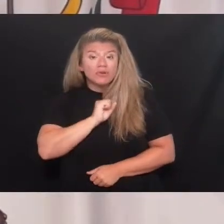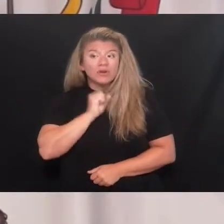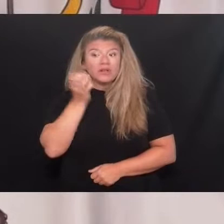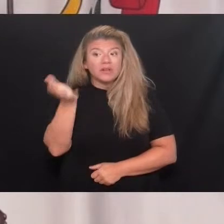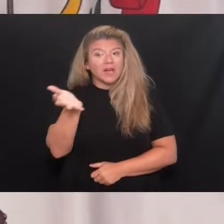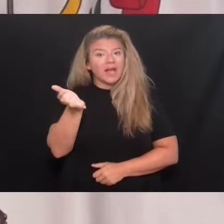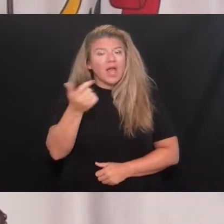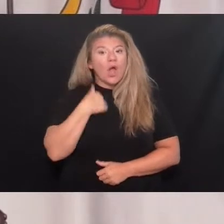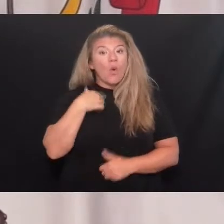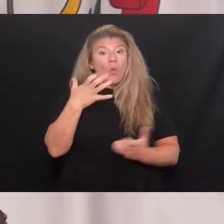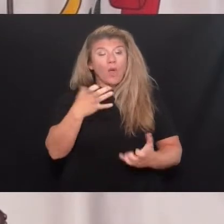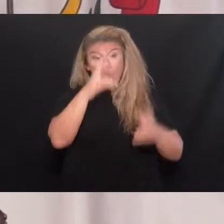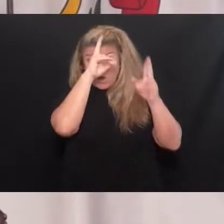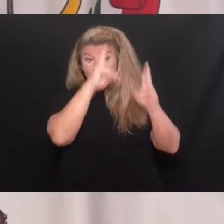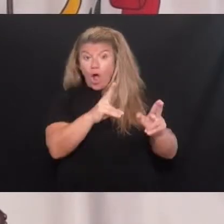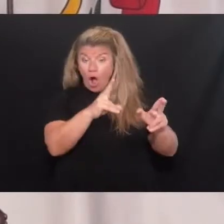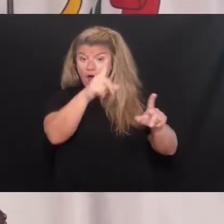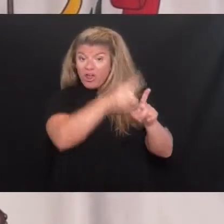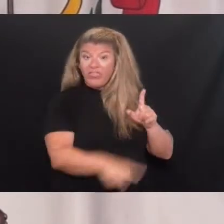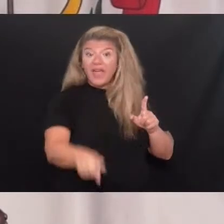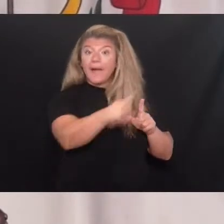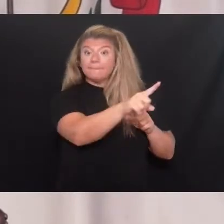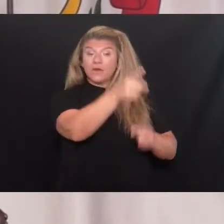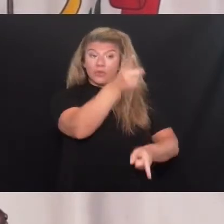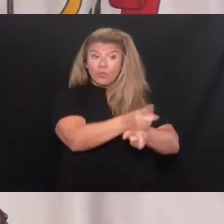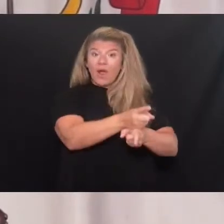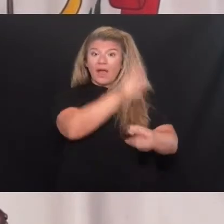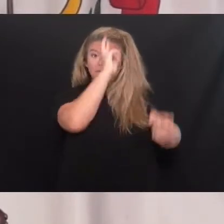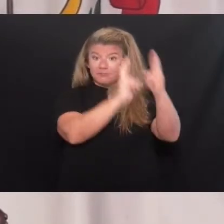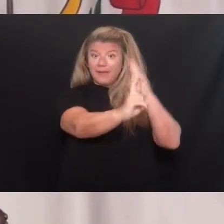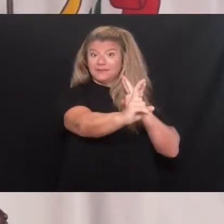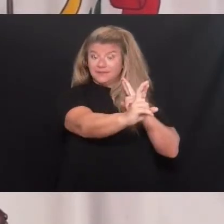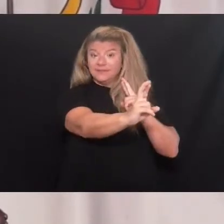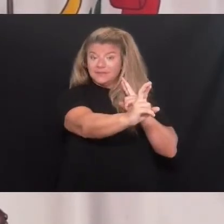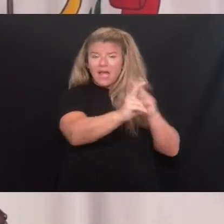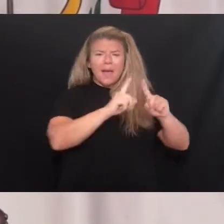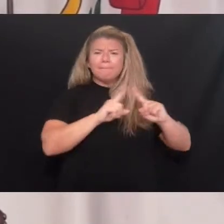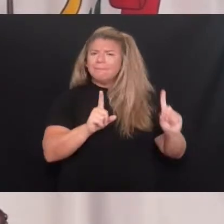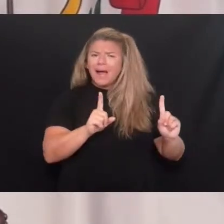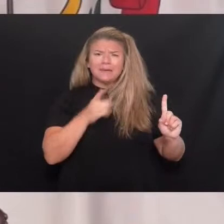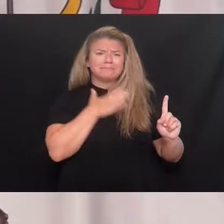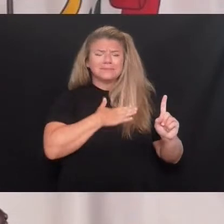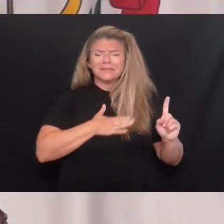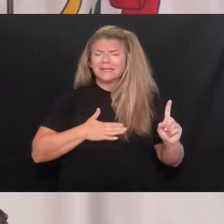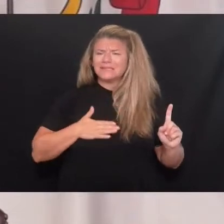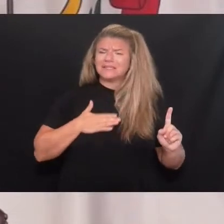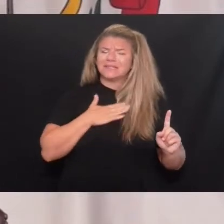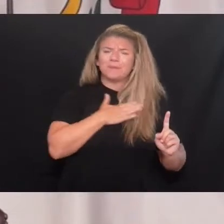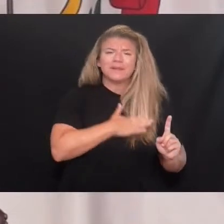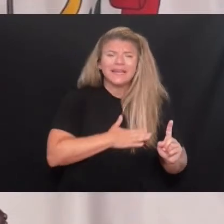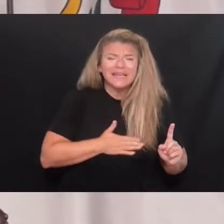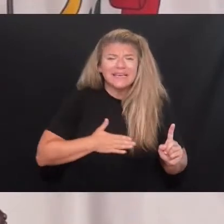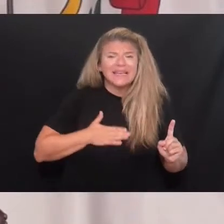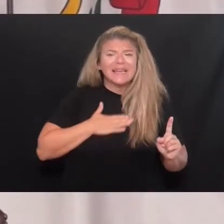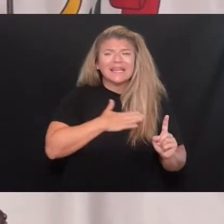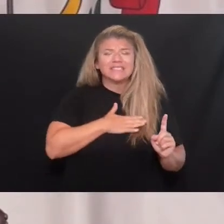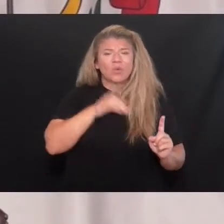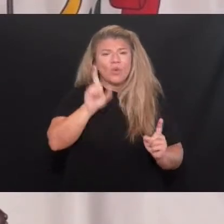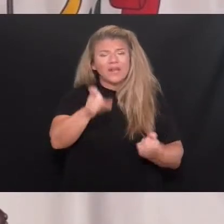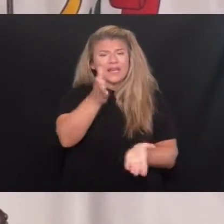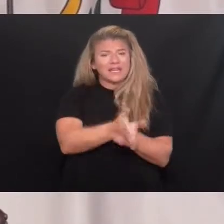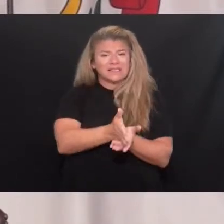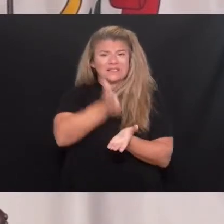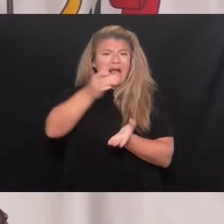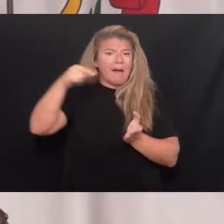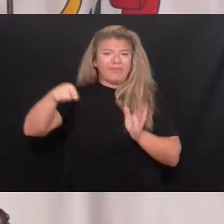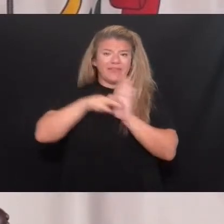we want to honor them with all the respect we possibly can. But please, please, let's stop this dreaded